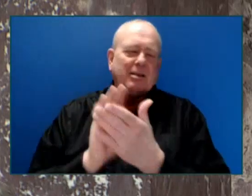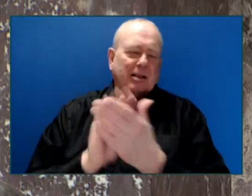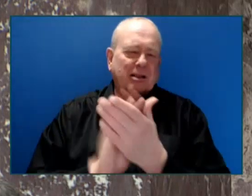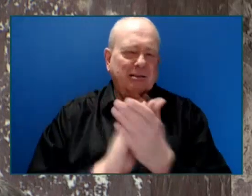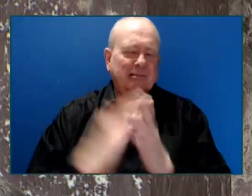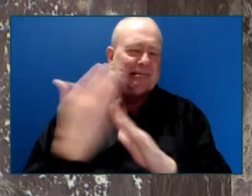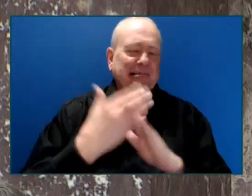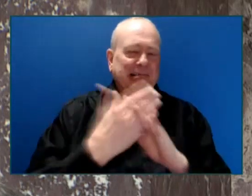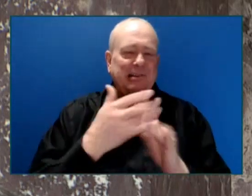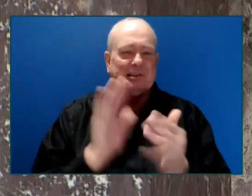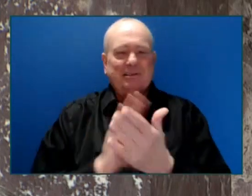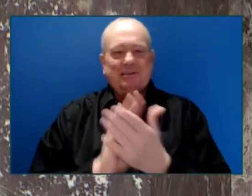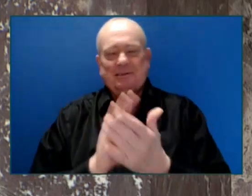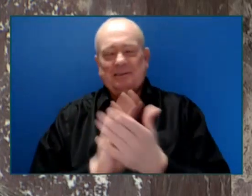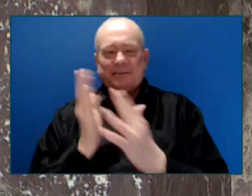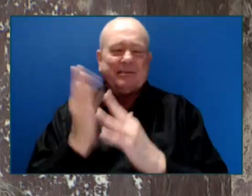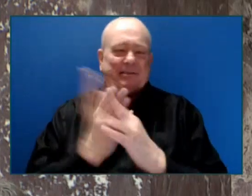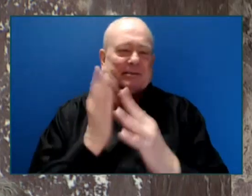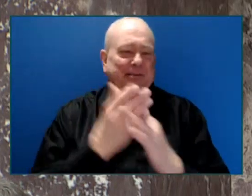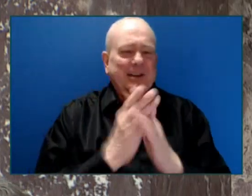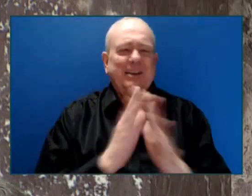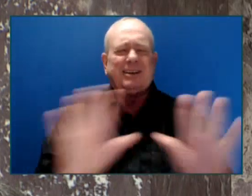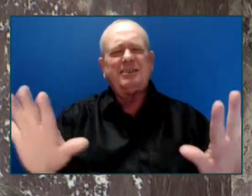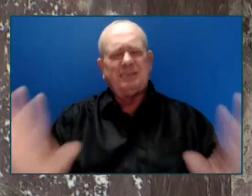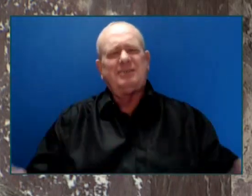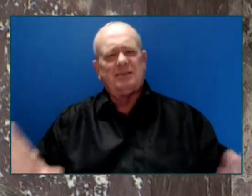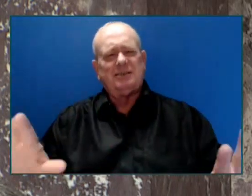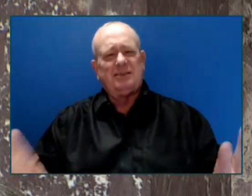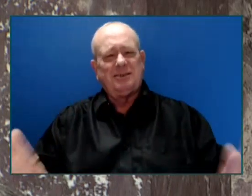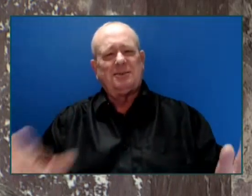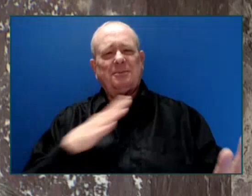Honourable Speaker.